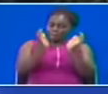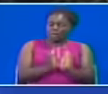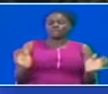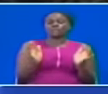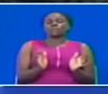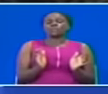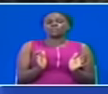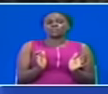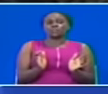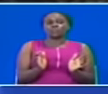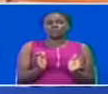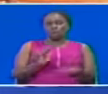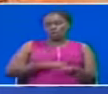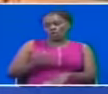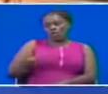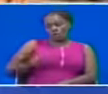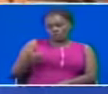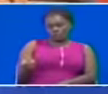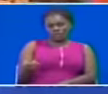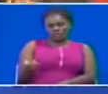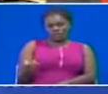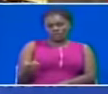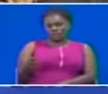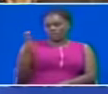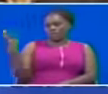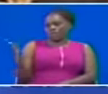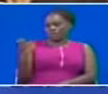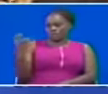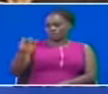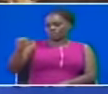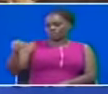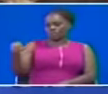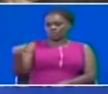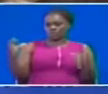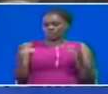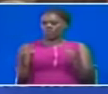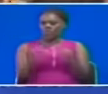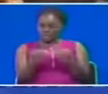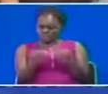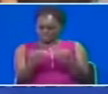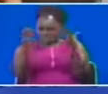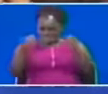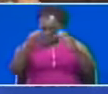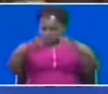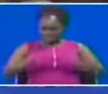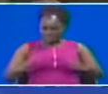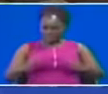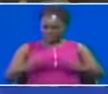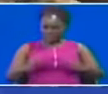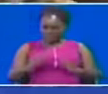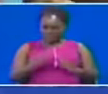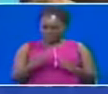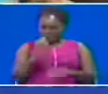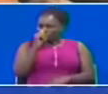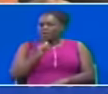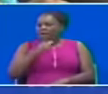measures on that lady. Details from Wednesday's Jubilee Parliamentary Group meeting at State House remain scanty,